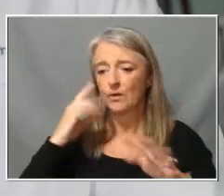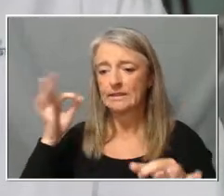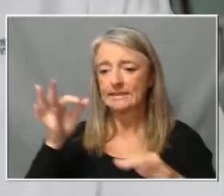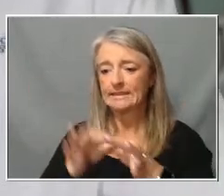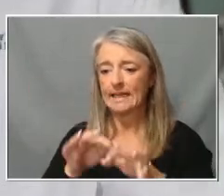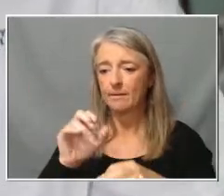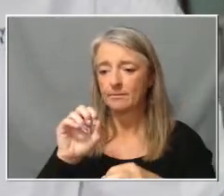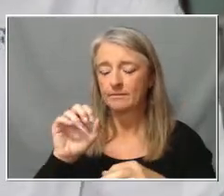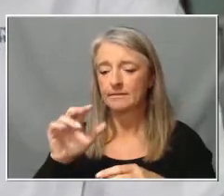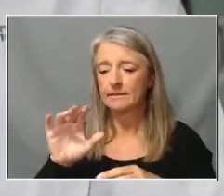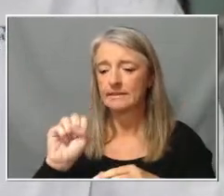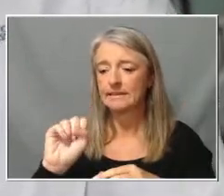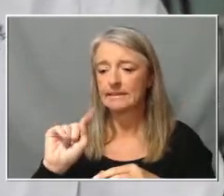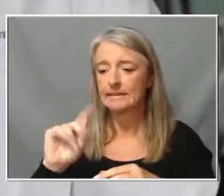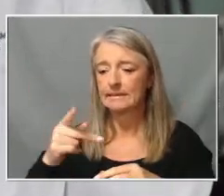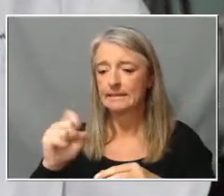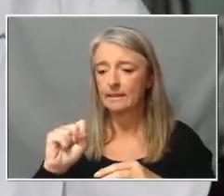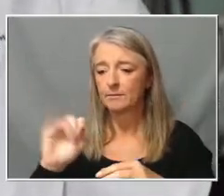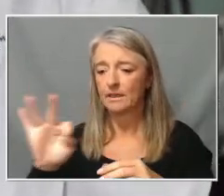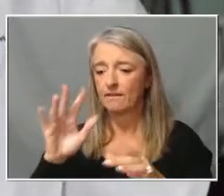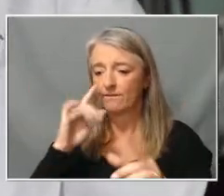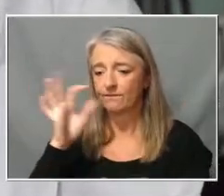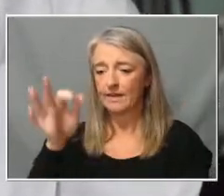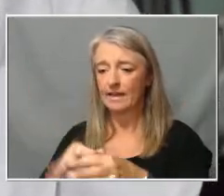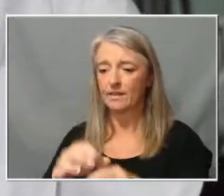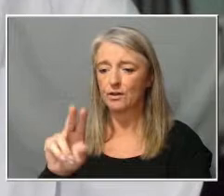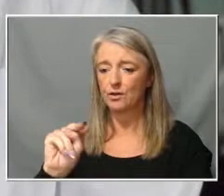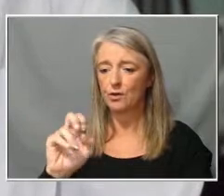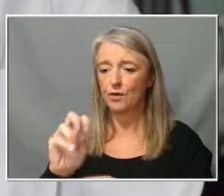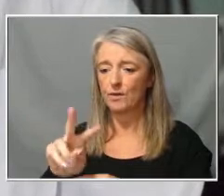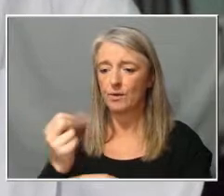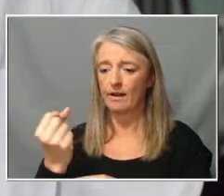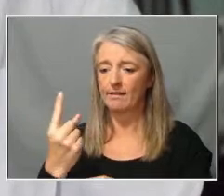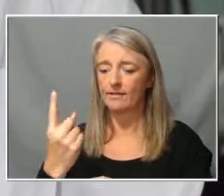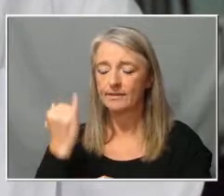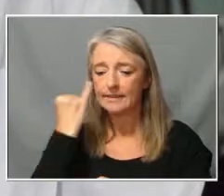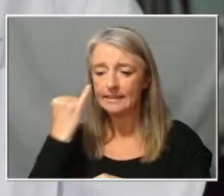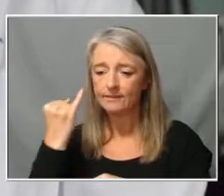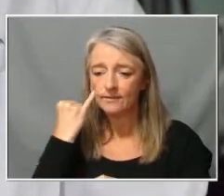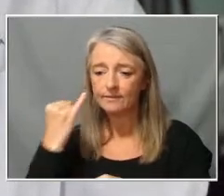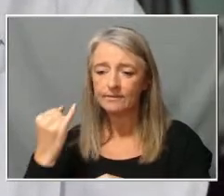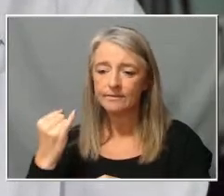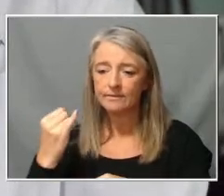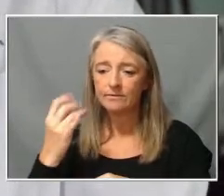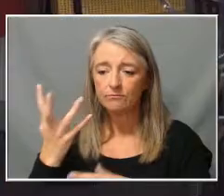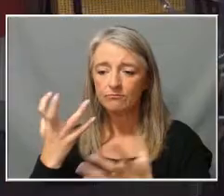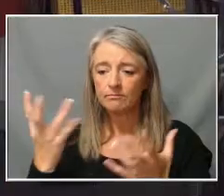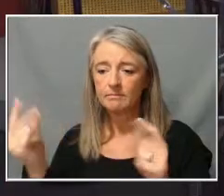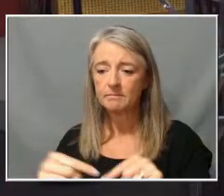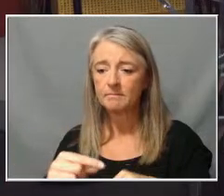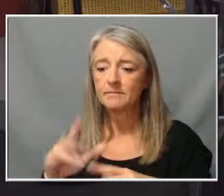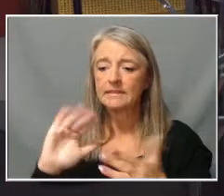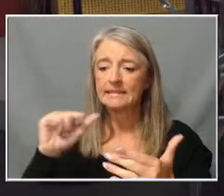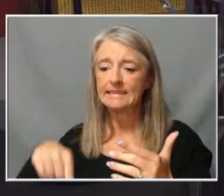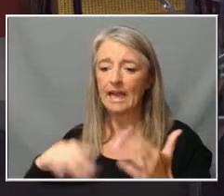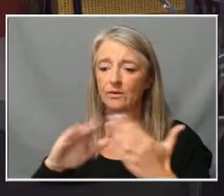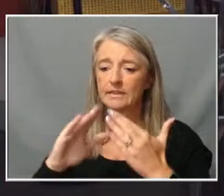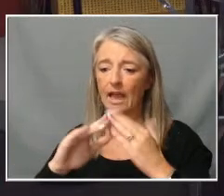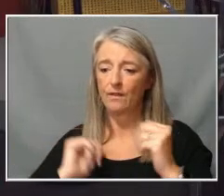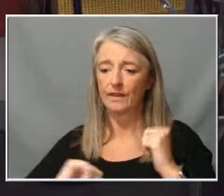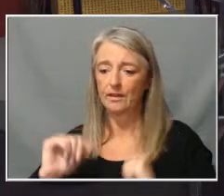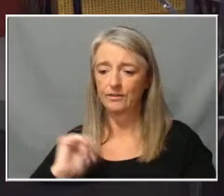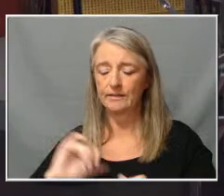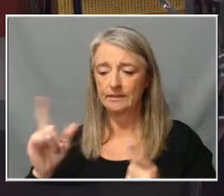weekend in November every year. So November 11th this year at the Uptown Theater. That's so fantastic. Great work. If you have any questions for